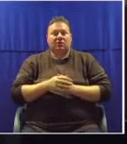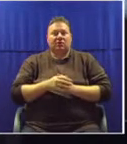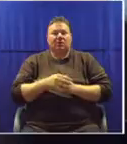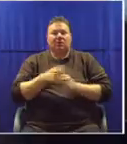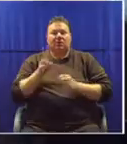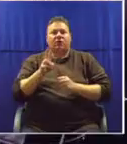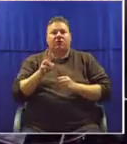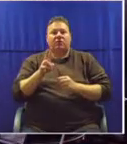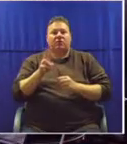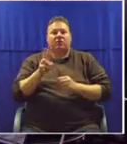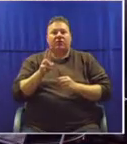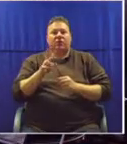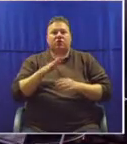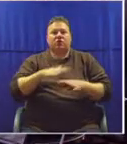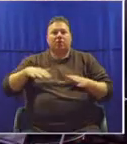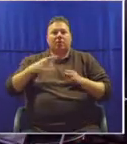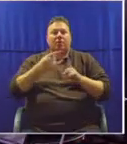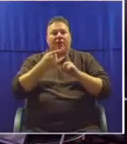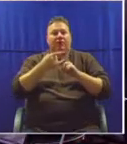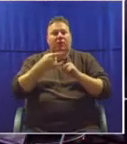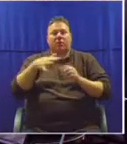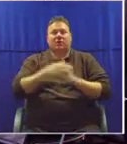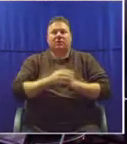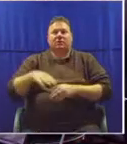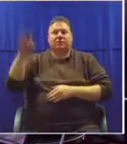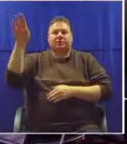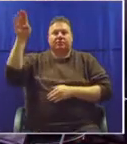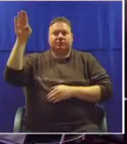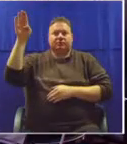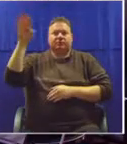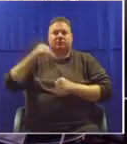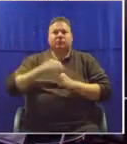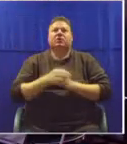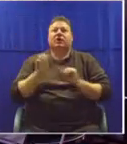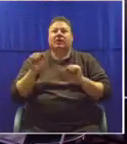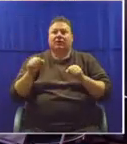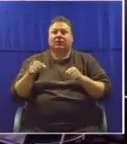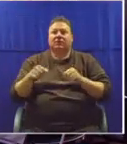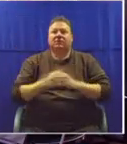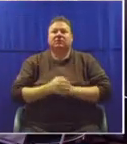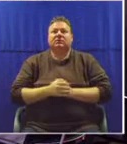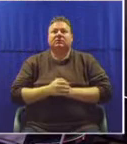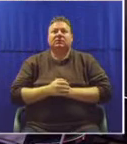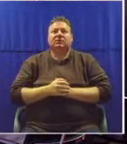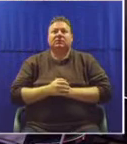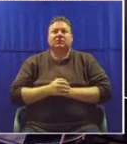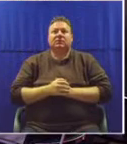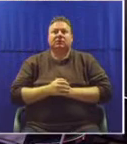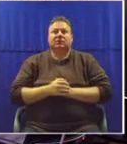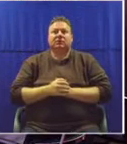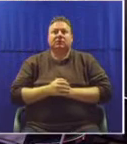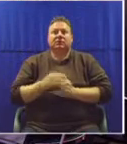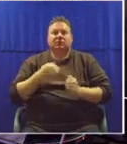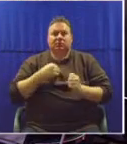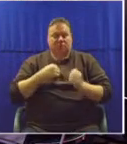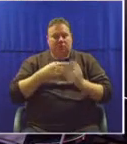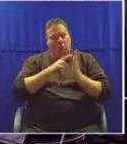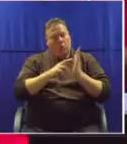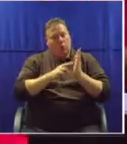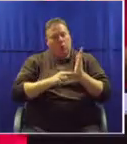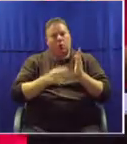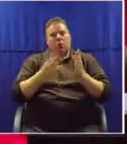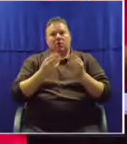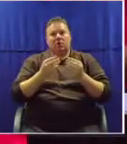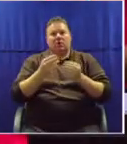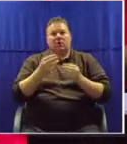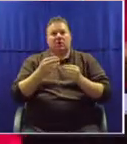Speaker. Yes, there is a point of order. Thank you. Thank you, Speaker. I rise in terms of Rule 92, and I think in terms